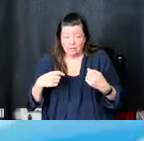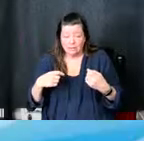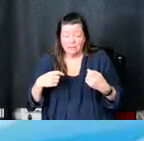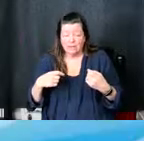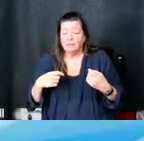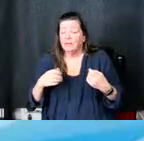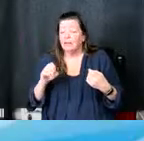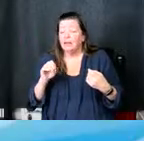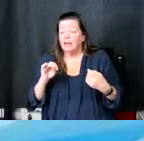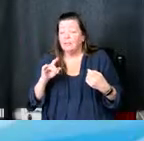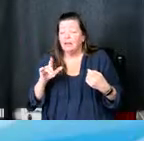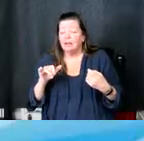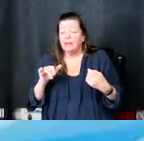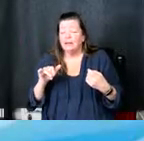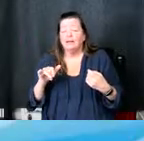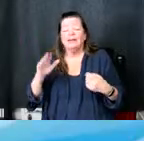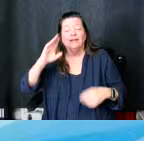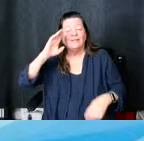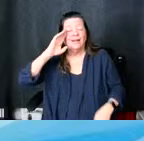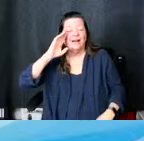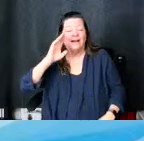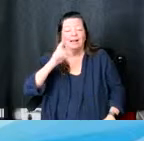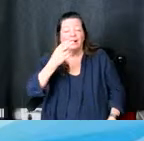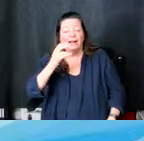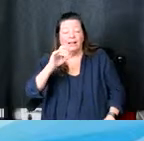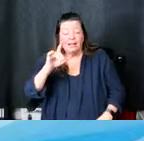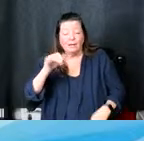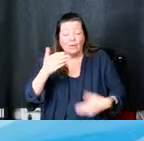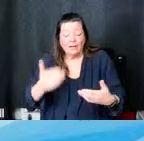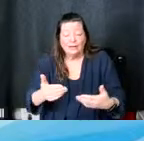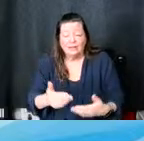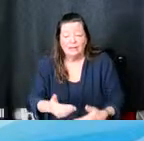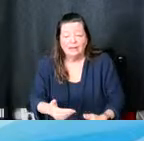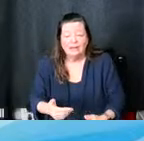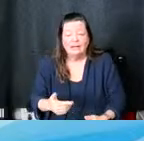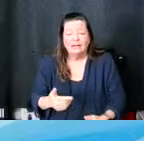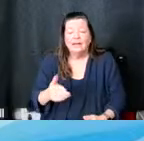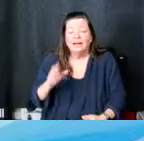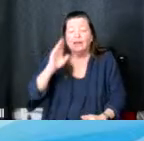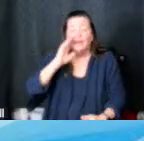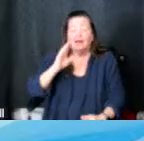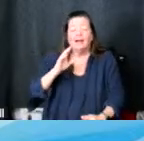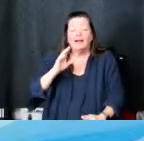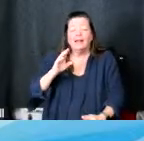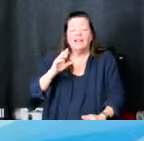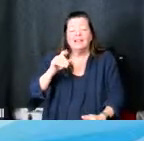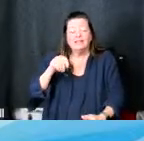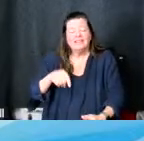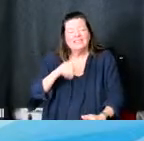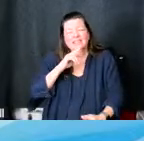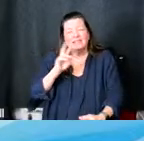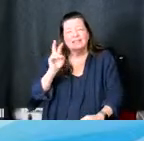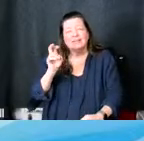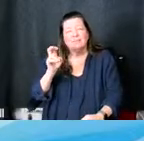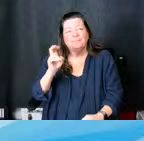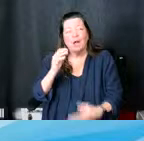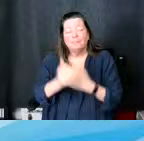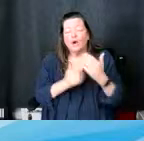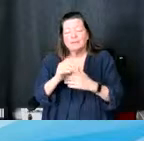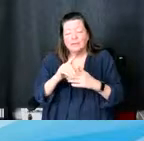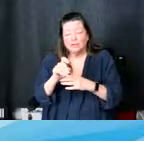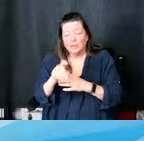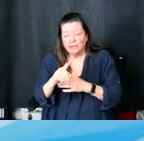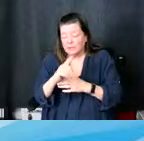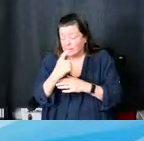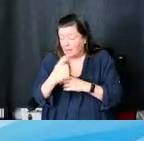Emily? Oh, yes, Holly, go ahead. Yeah, this is kind of a process question, I guess. About a year ago,